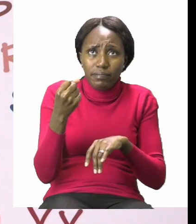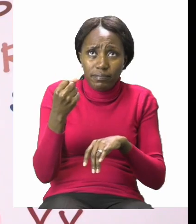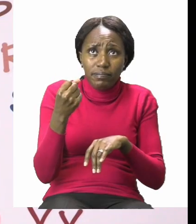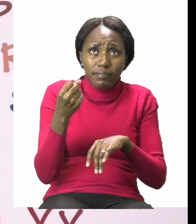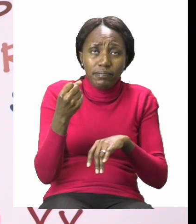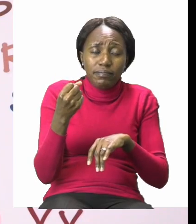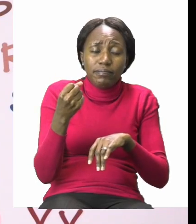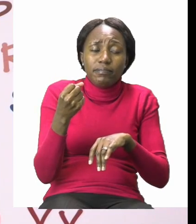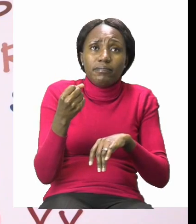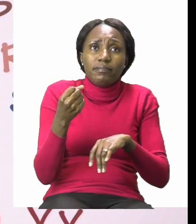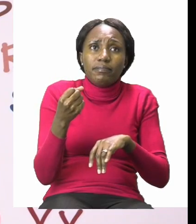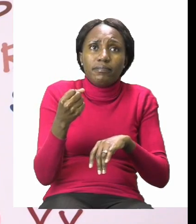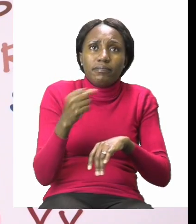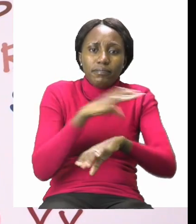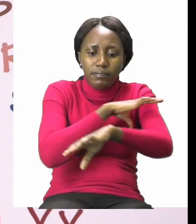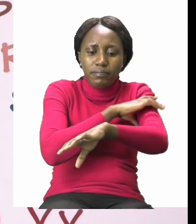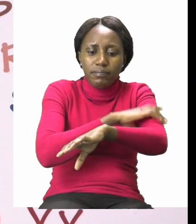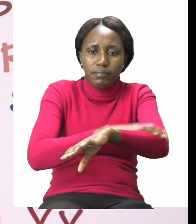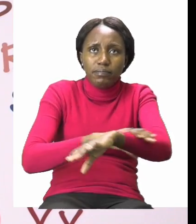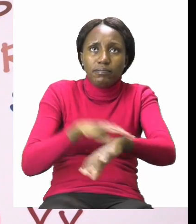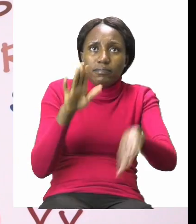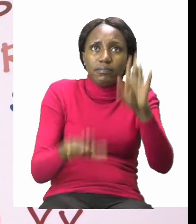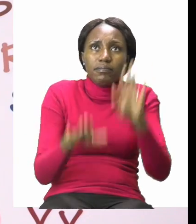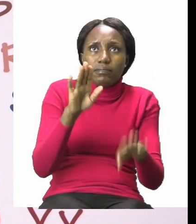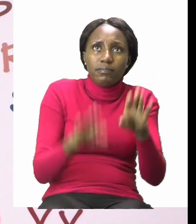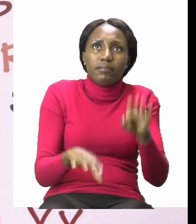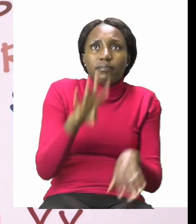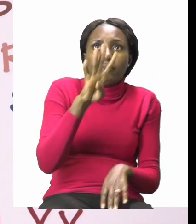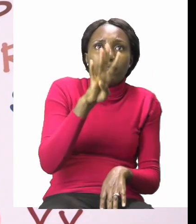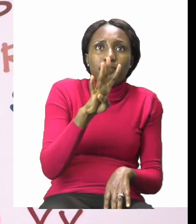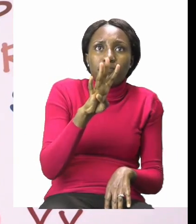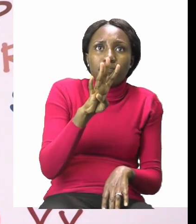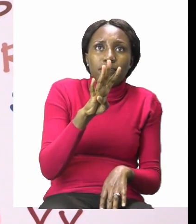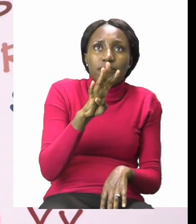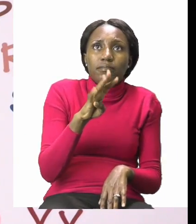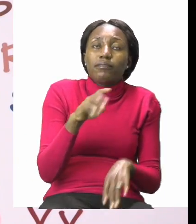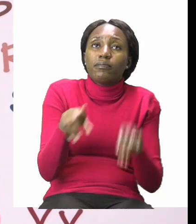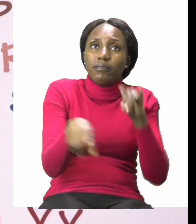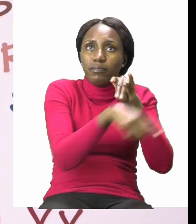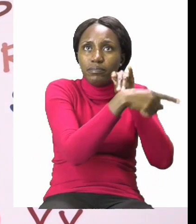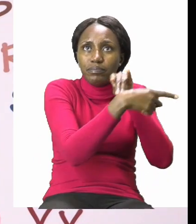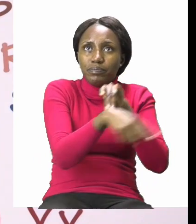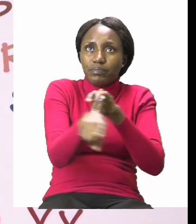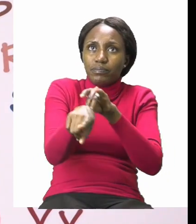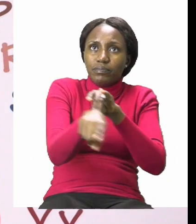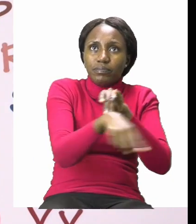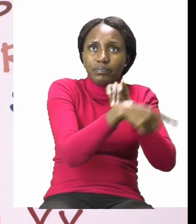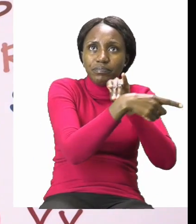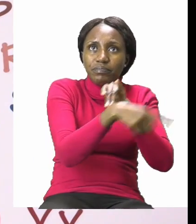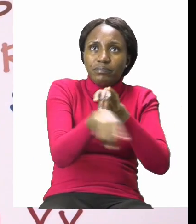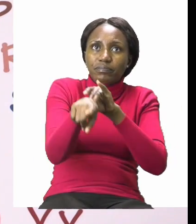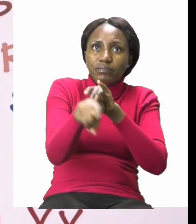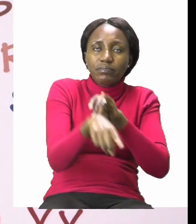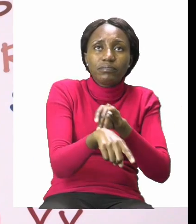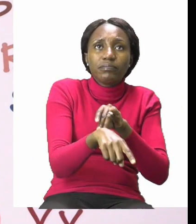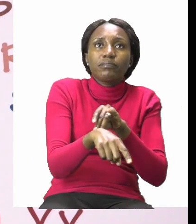So I've asked Mr. Elephant to help us. We're going to count how many legs one elephant